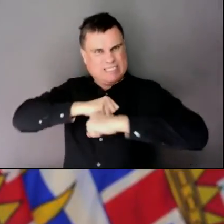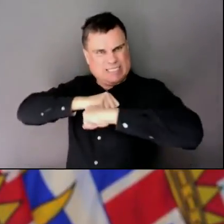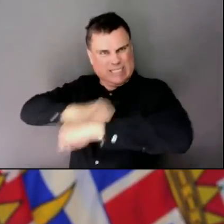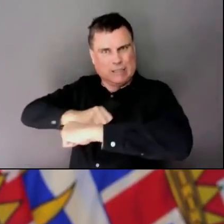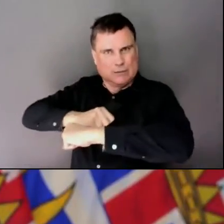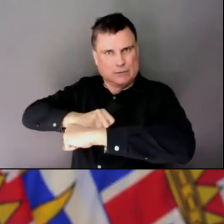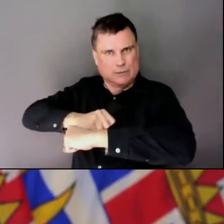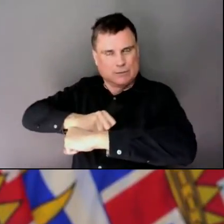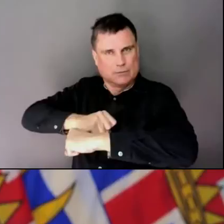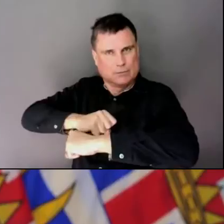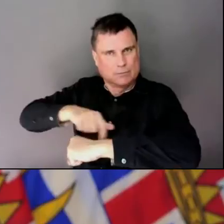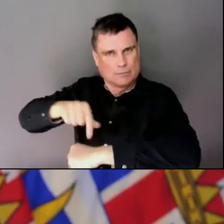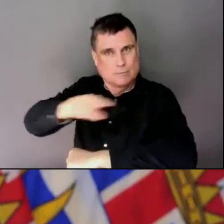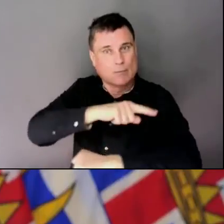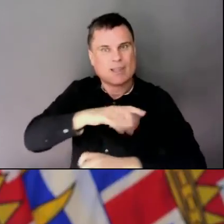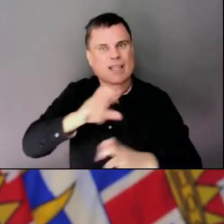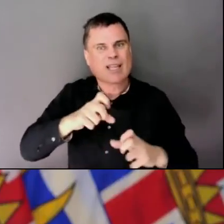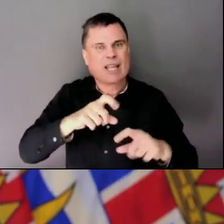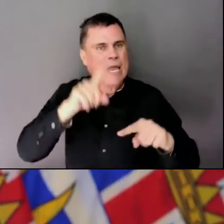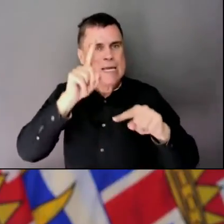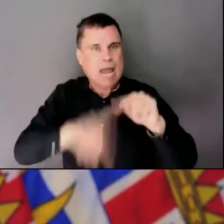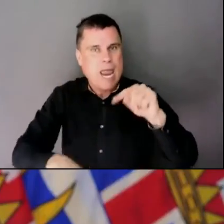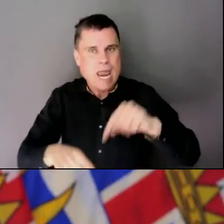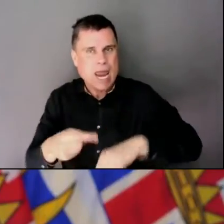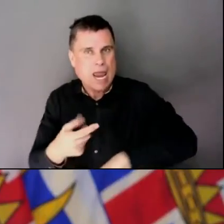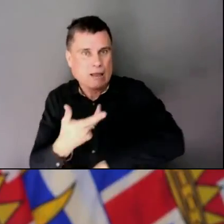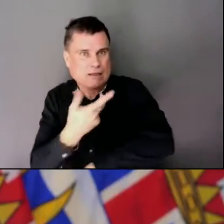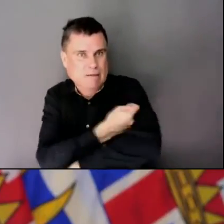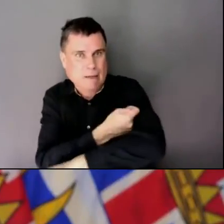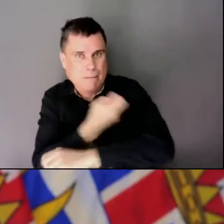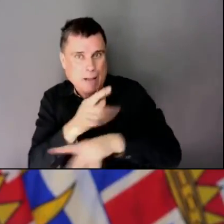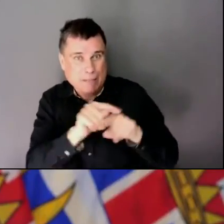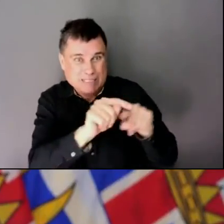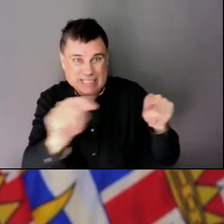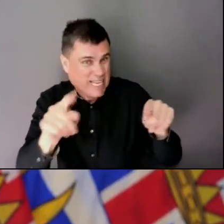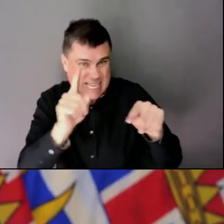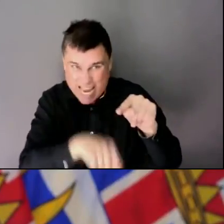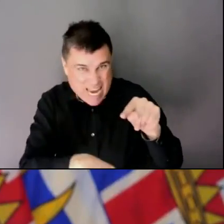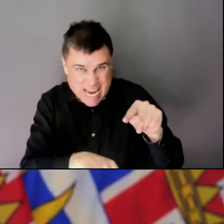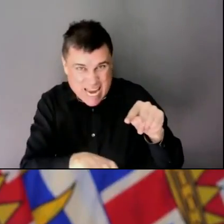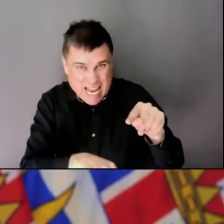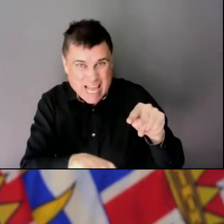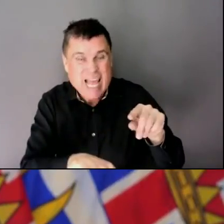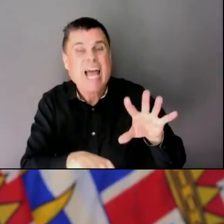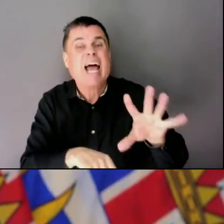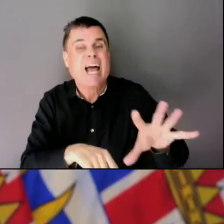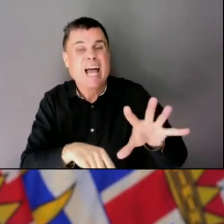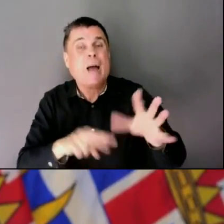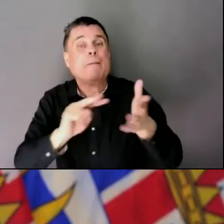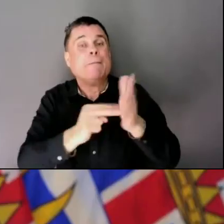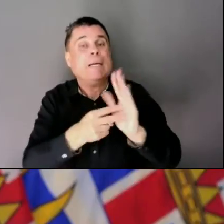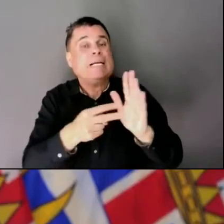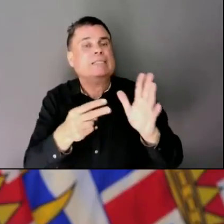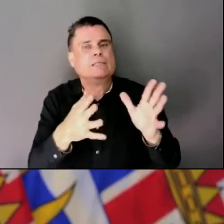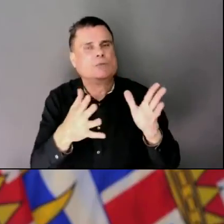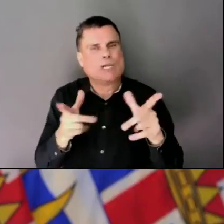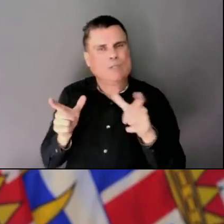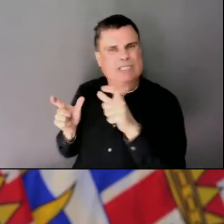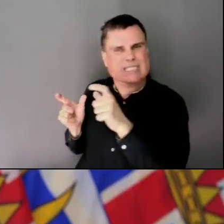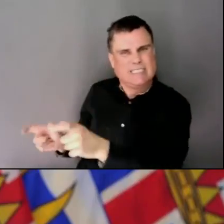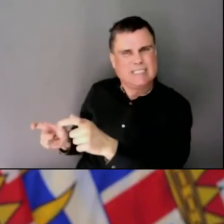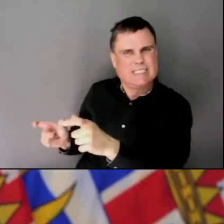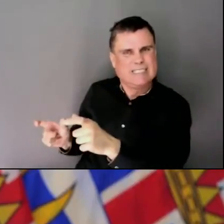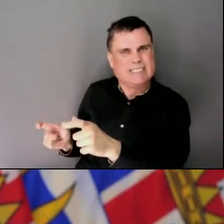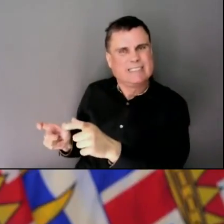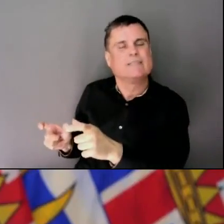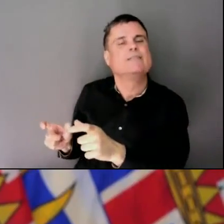And getting there will mean a large number of our population need to be protected. But we also have other things that we're learning about